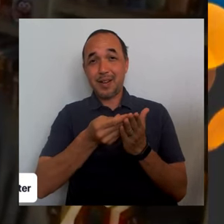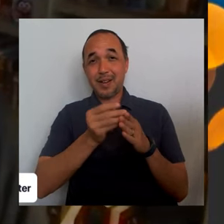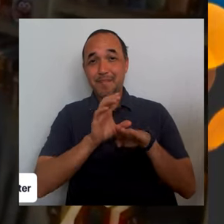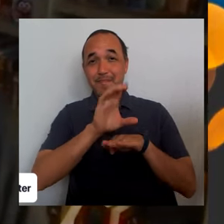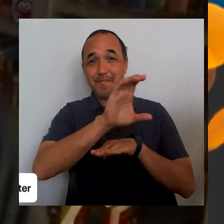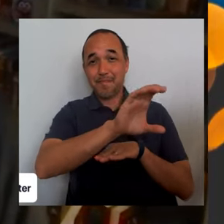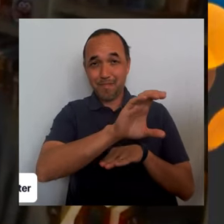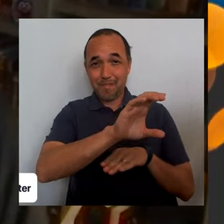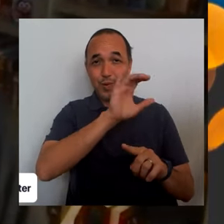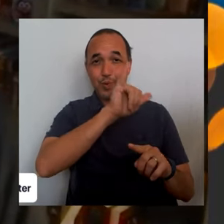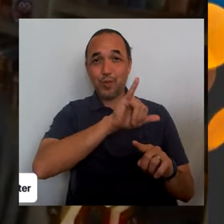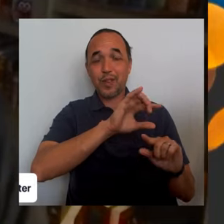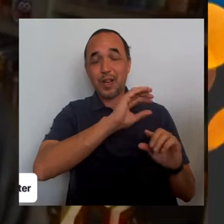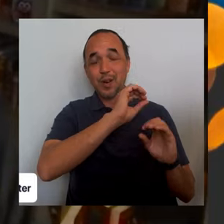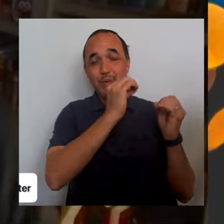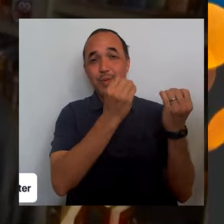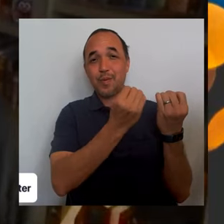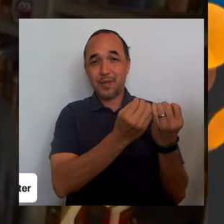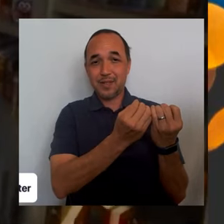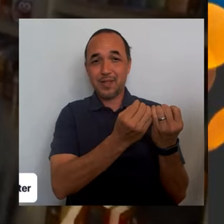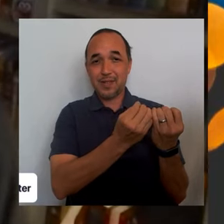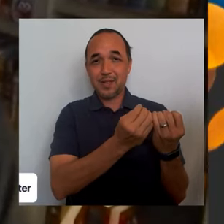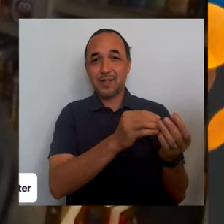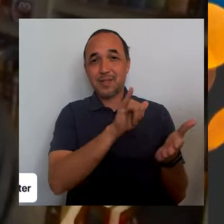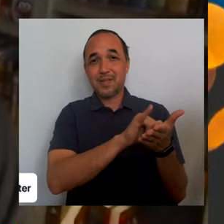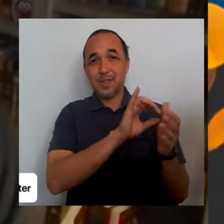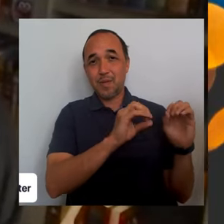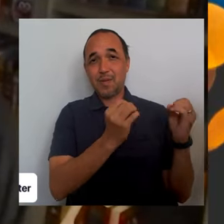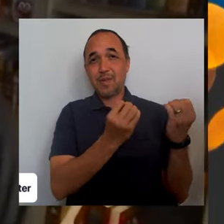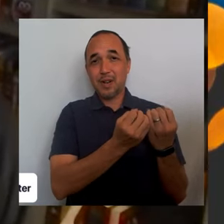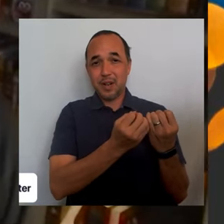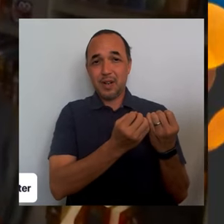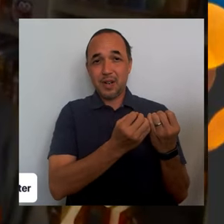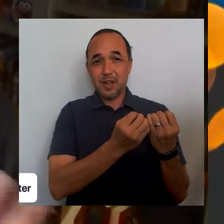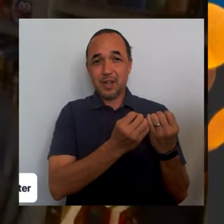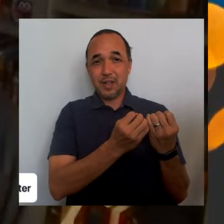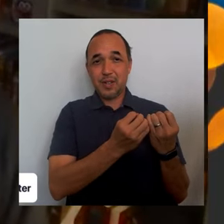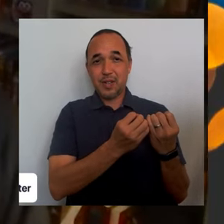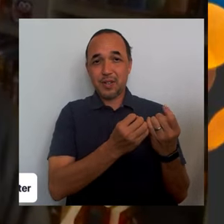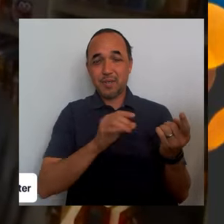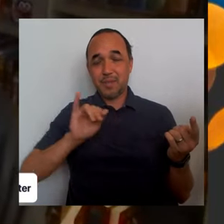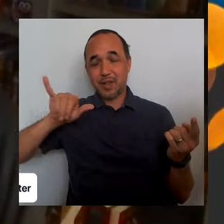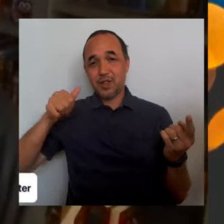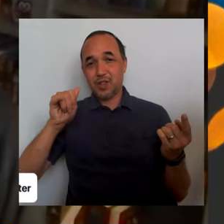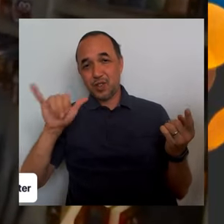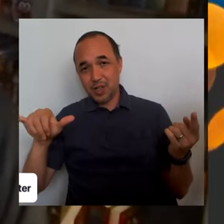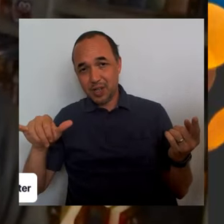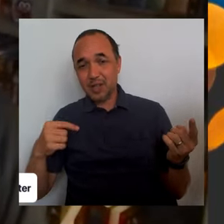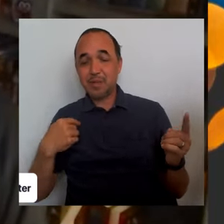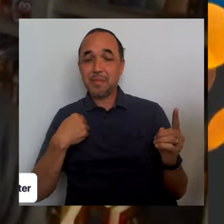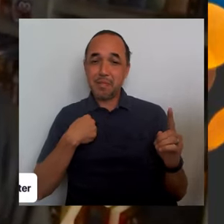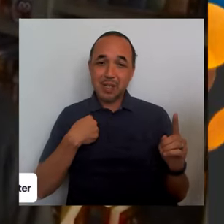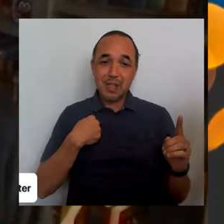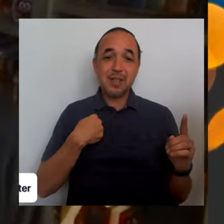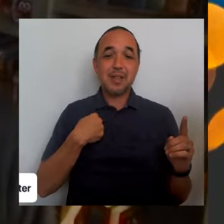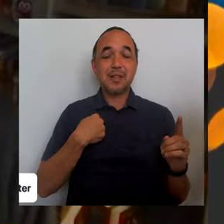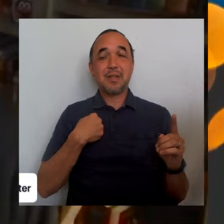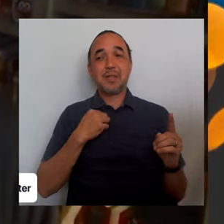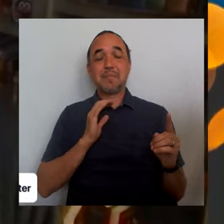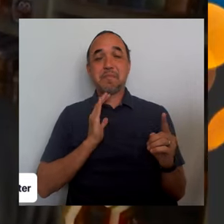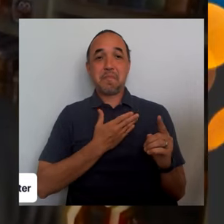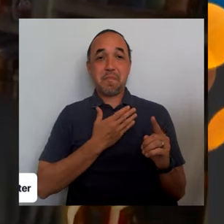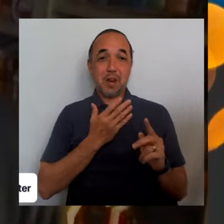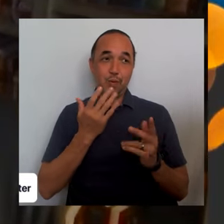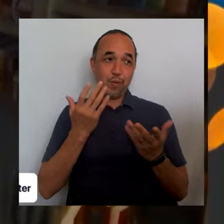And that's a charity that, you know, Jay and I and a lot of the people in our world have done a lot